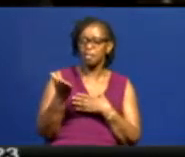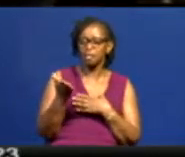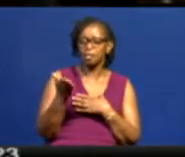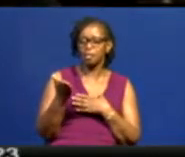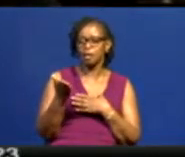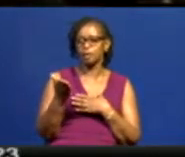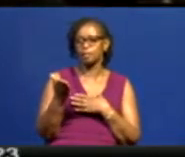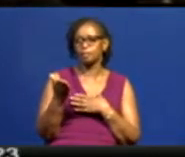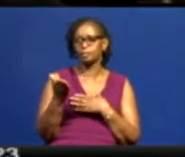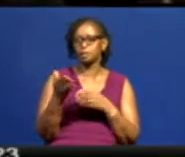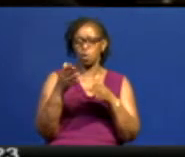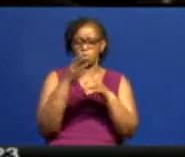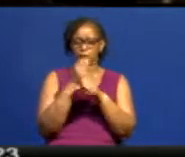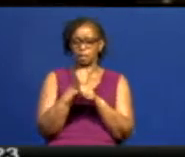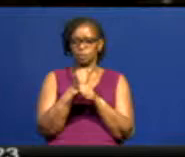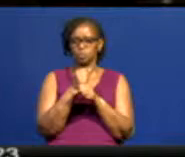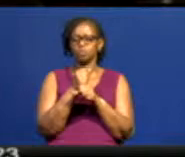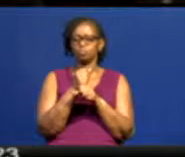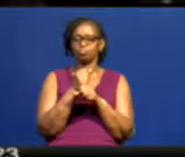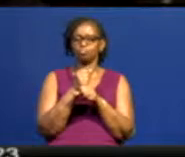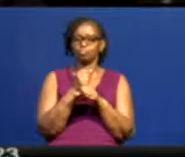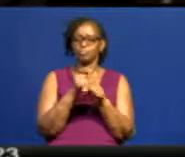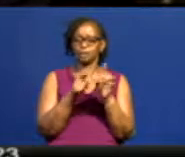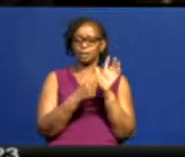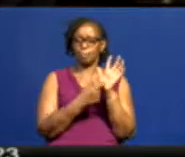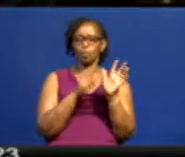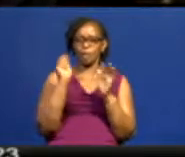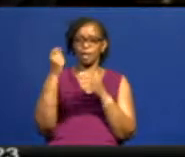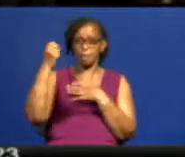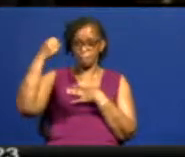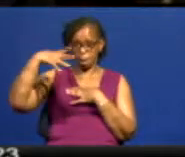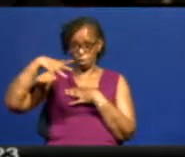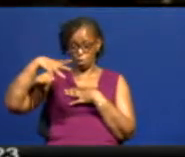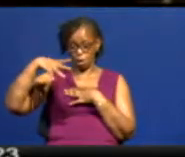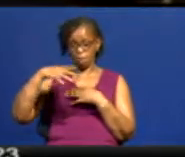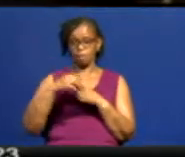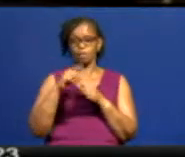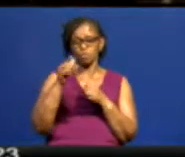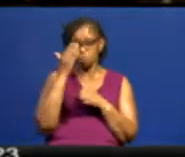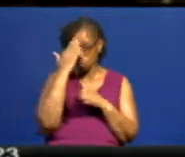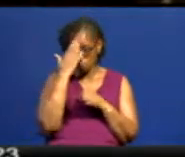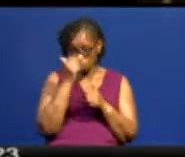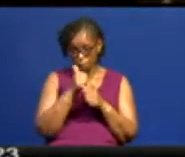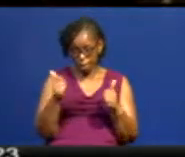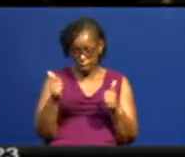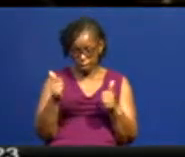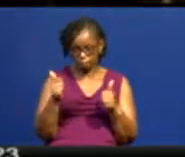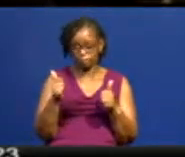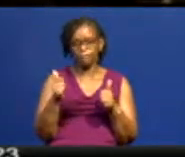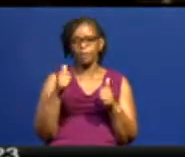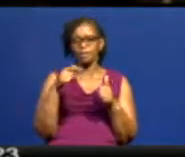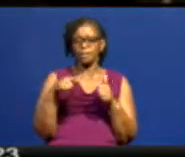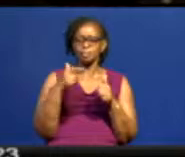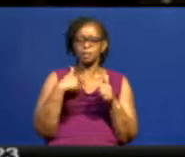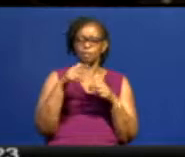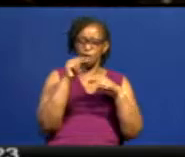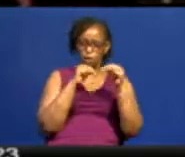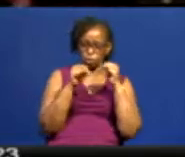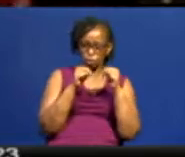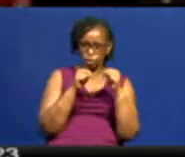organizations like Kenya Power, which, as you know very well, they negotiated what you